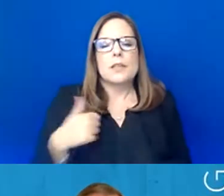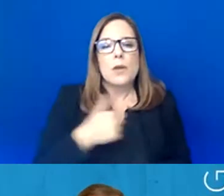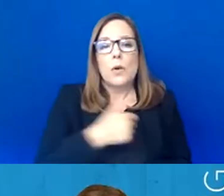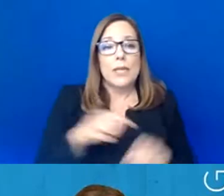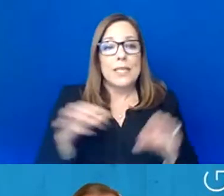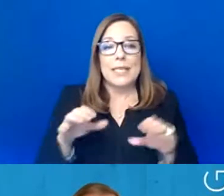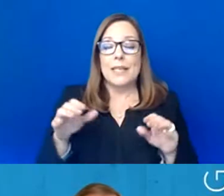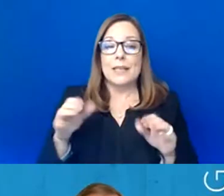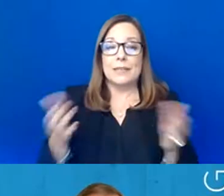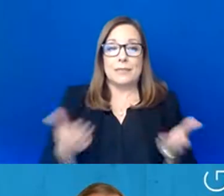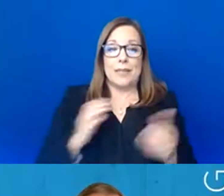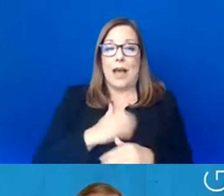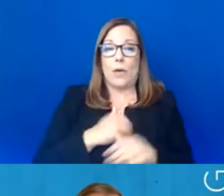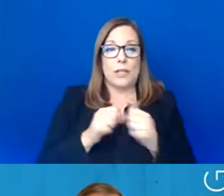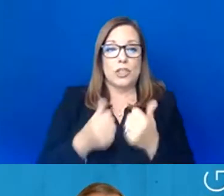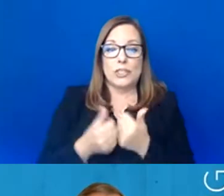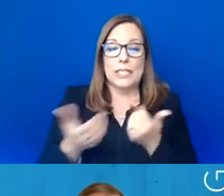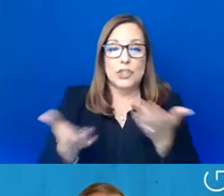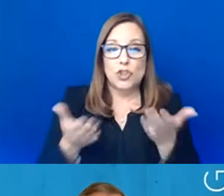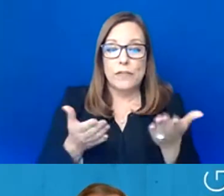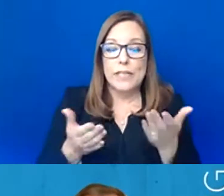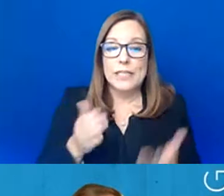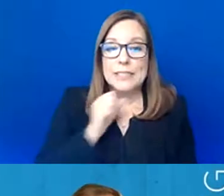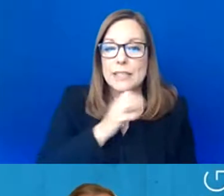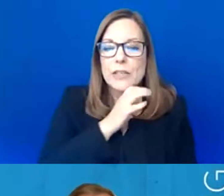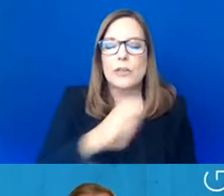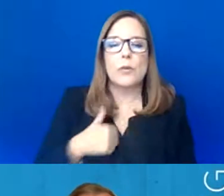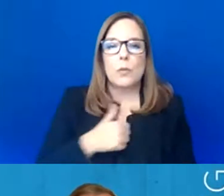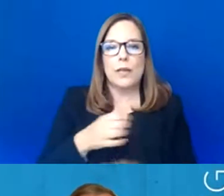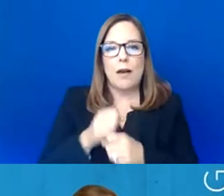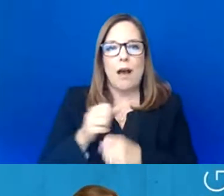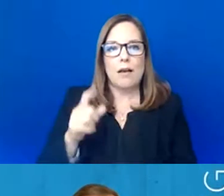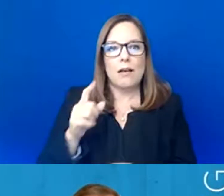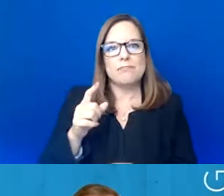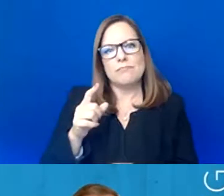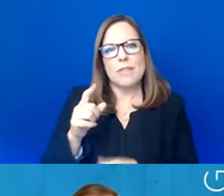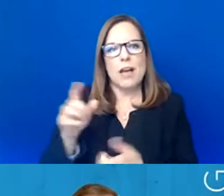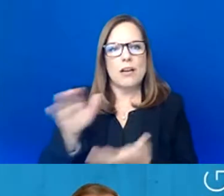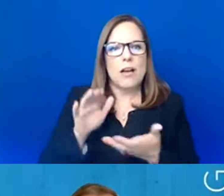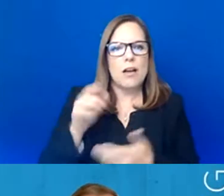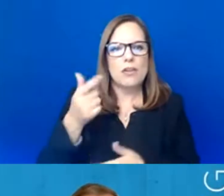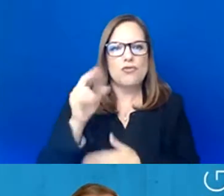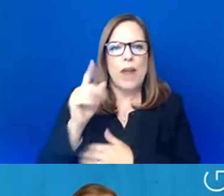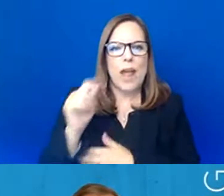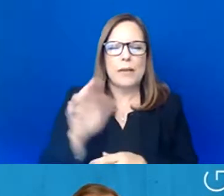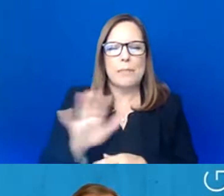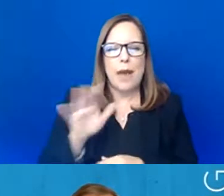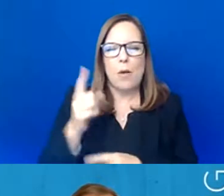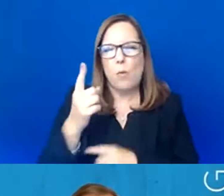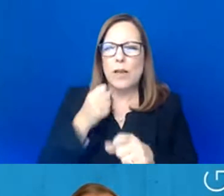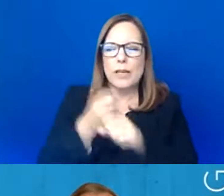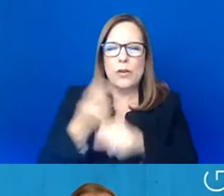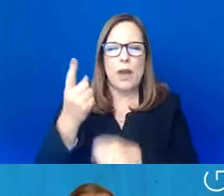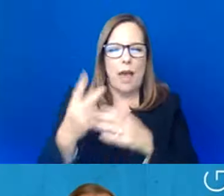we were fortunate to receive a $100,000 grant from the Hearst Foundation about a year and a half ago. And we engaged